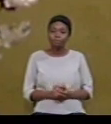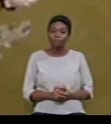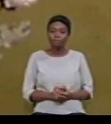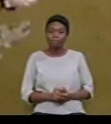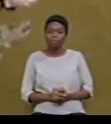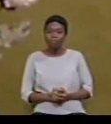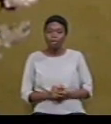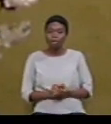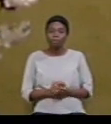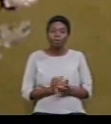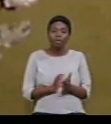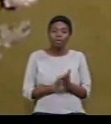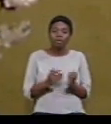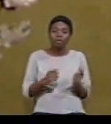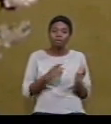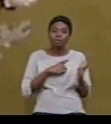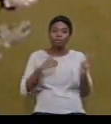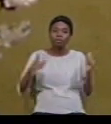forevermore.